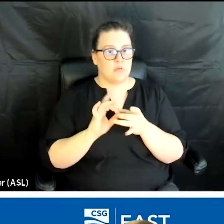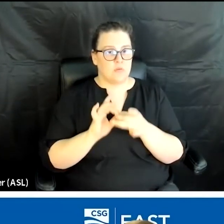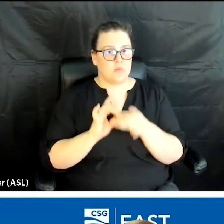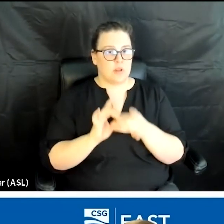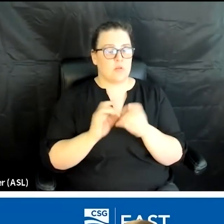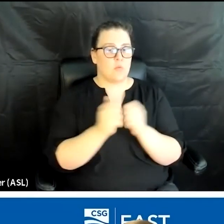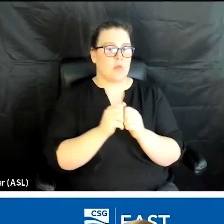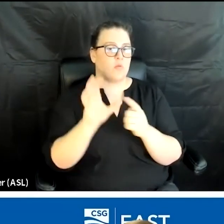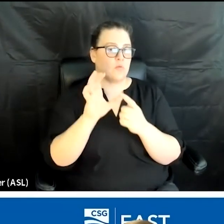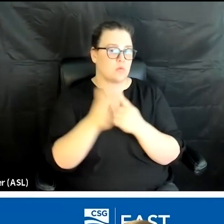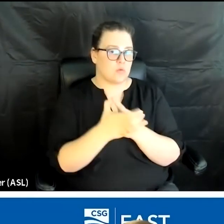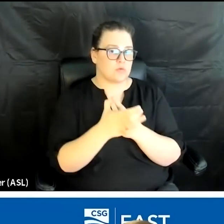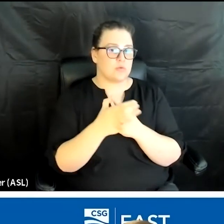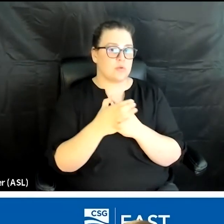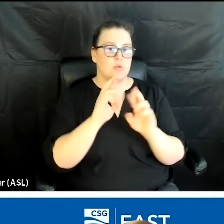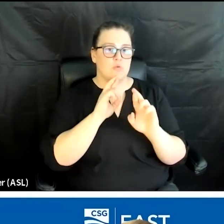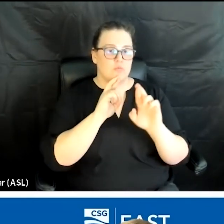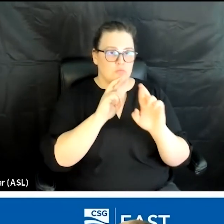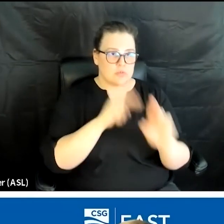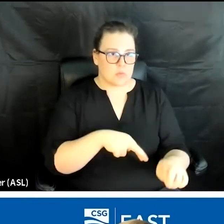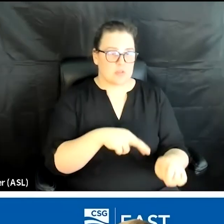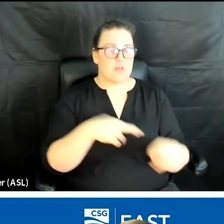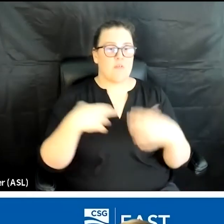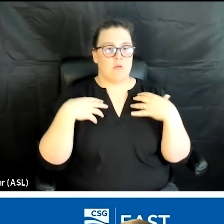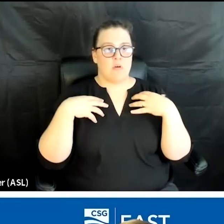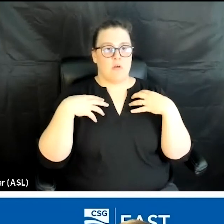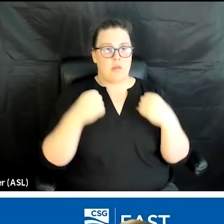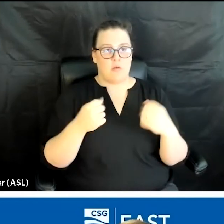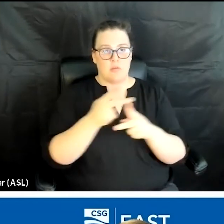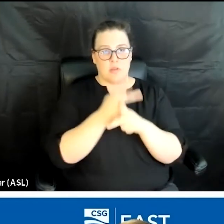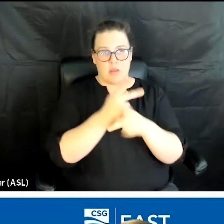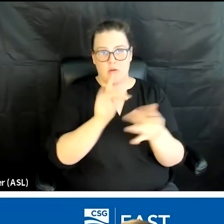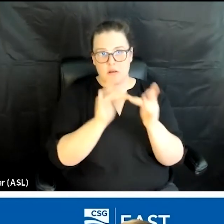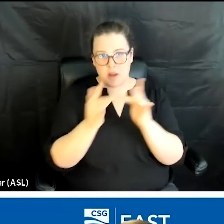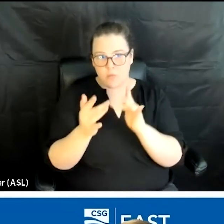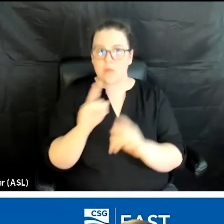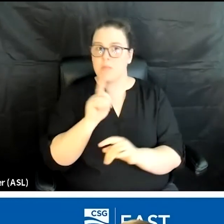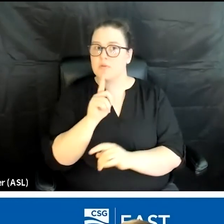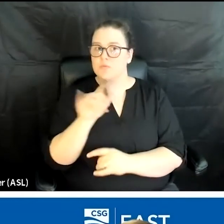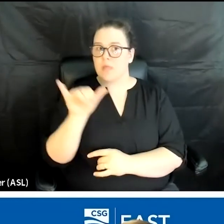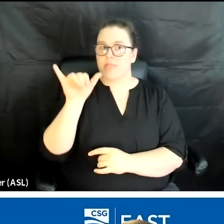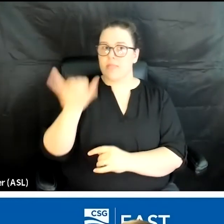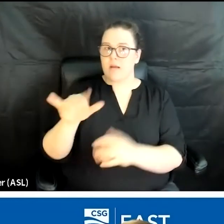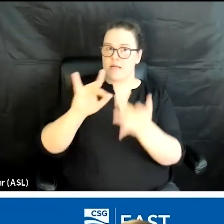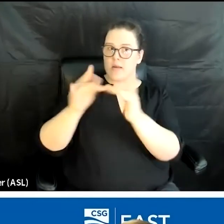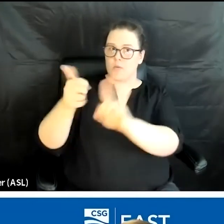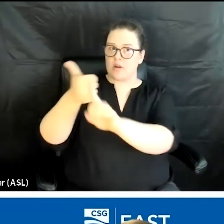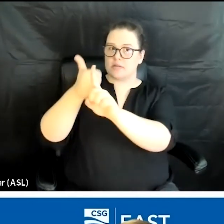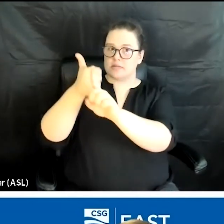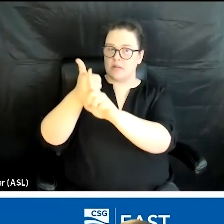responsive healthcare provider network to make sure that the network itself was.